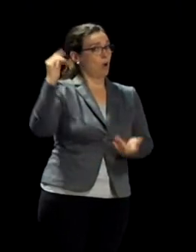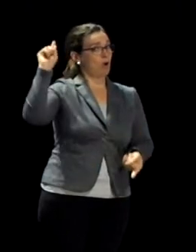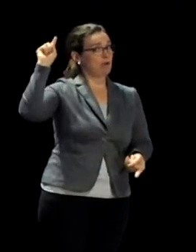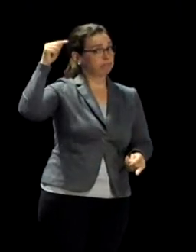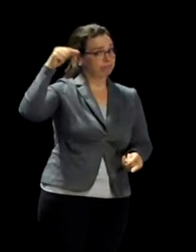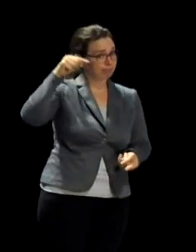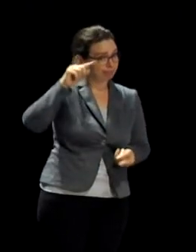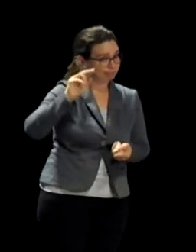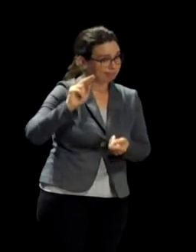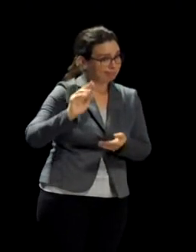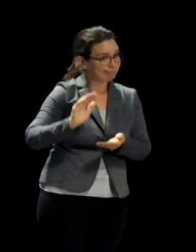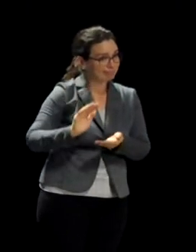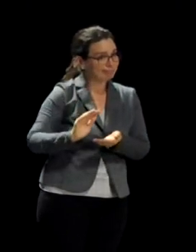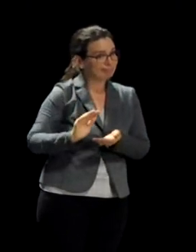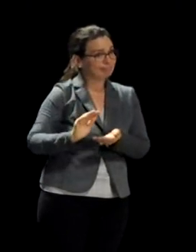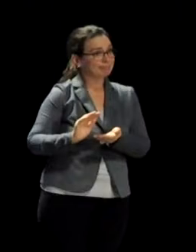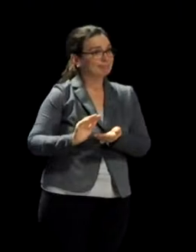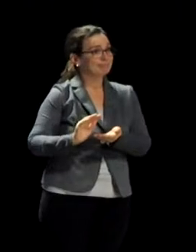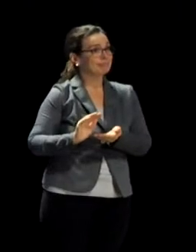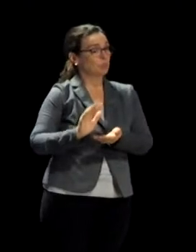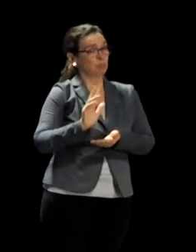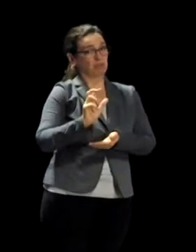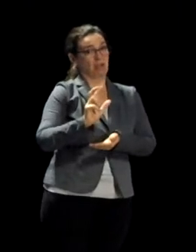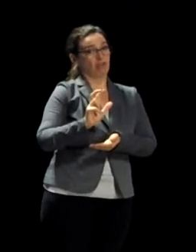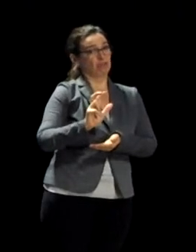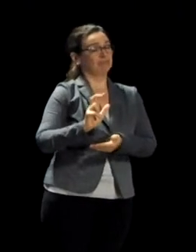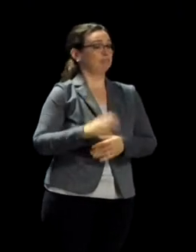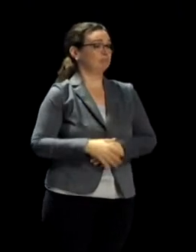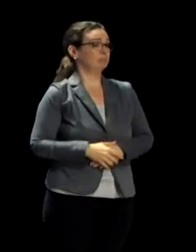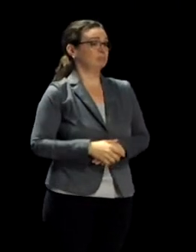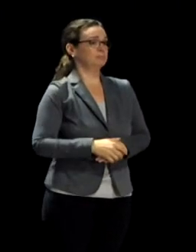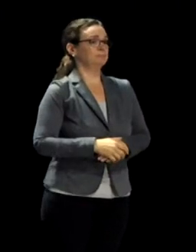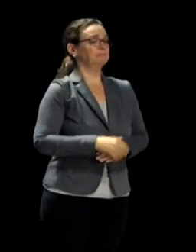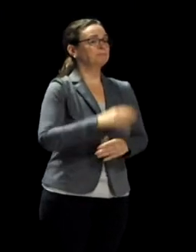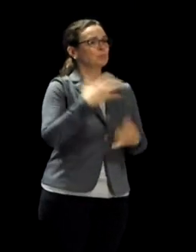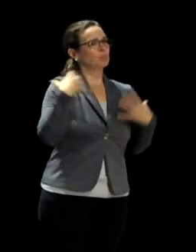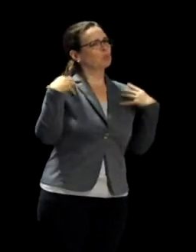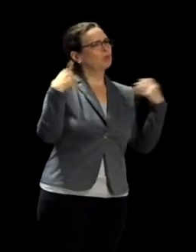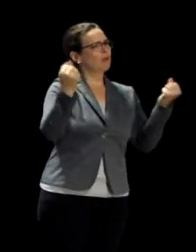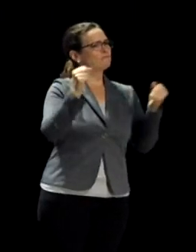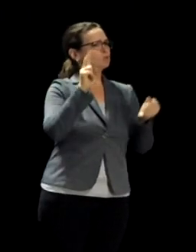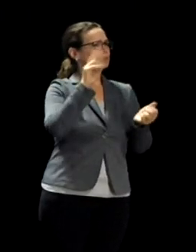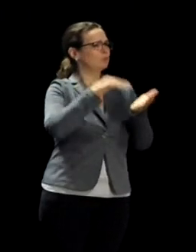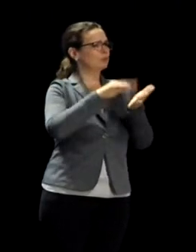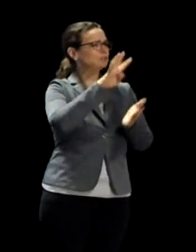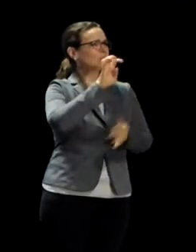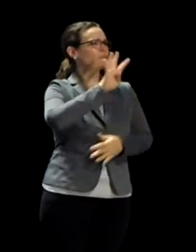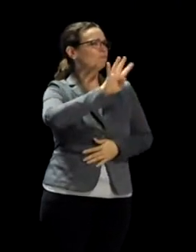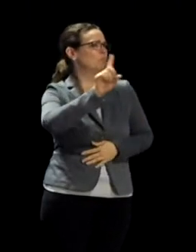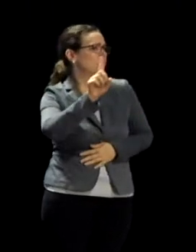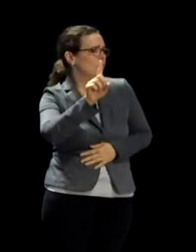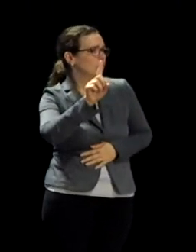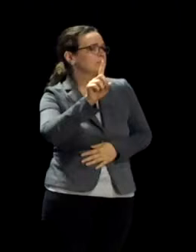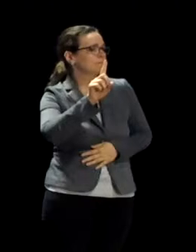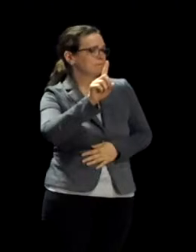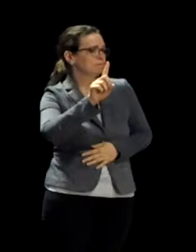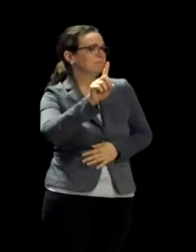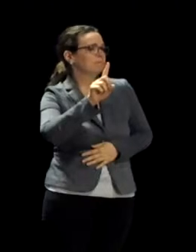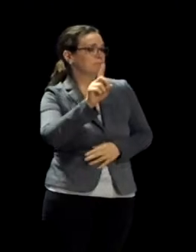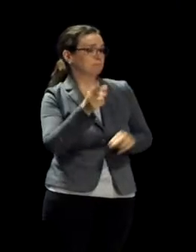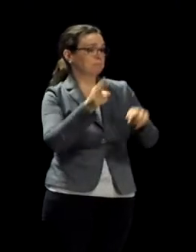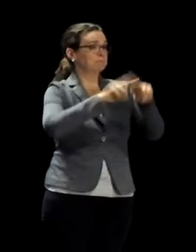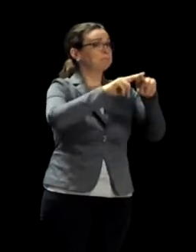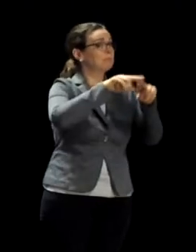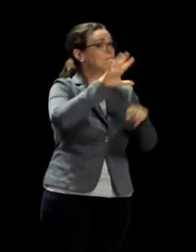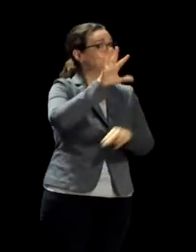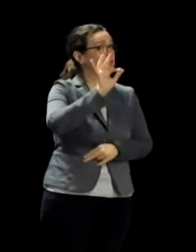progress. We've had 2,441 people recover from the virus. When we look at cases and a little bit